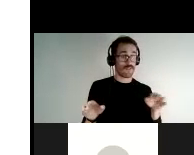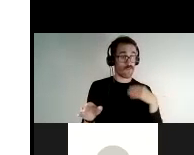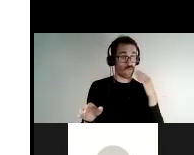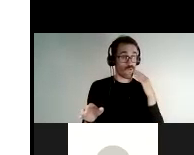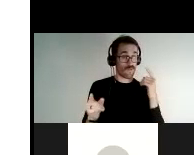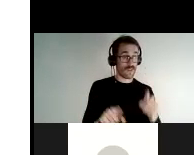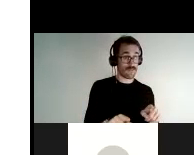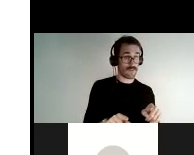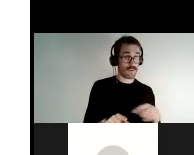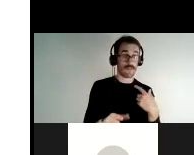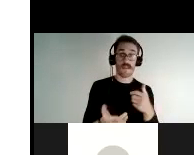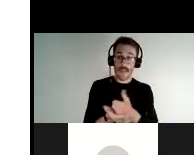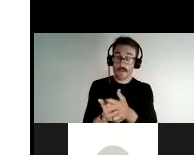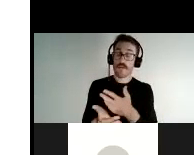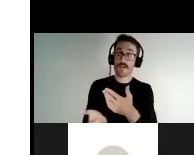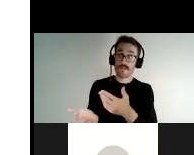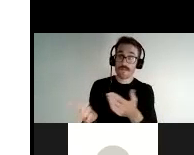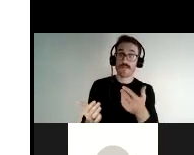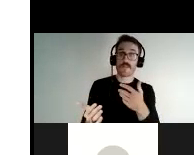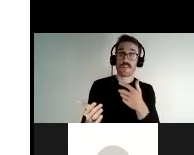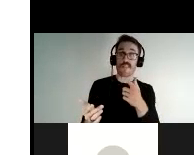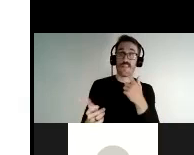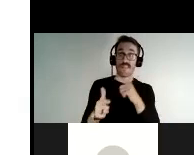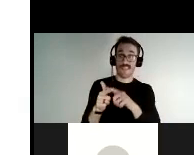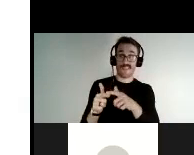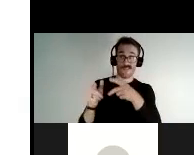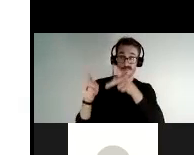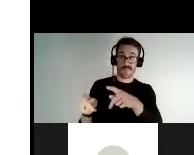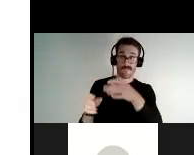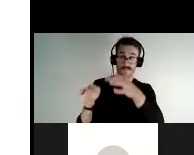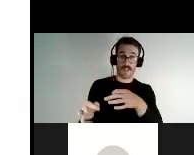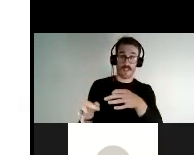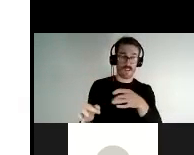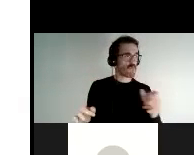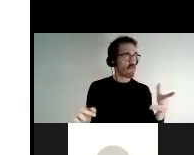that happening within a facility, there is a duty to report.